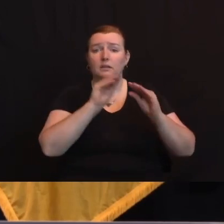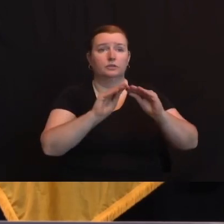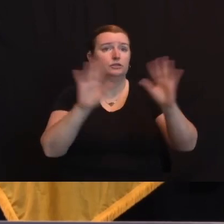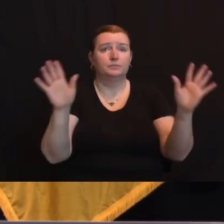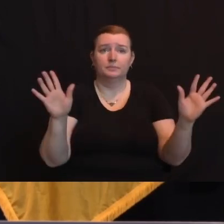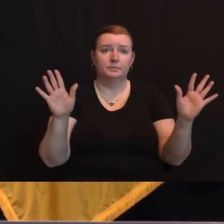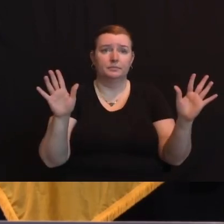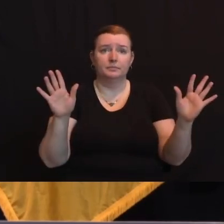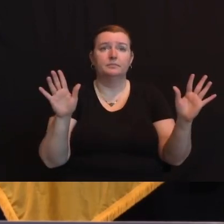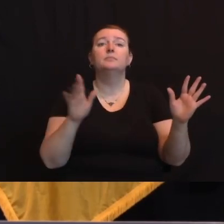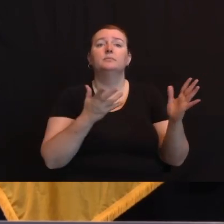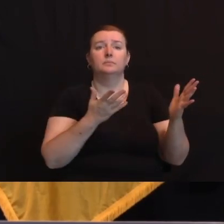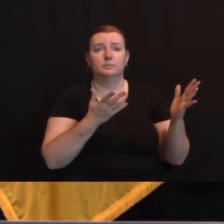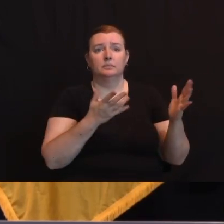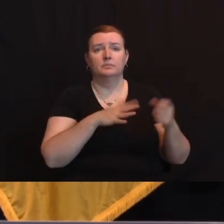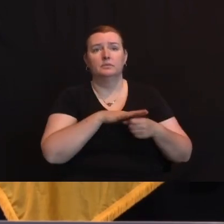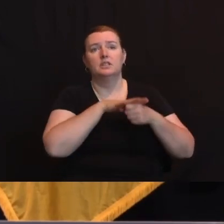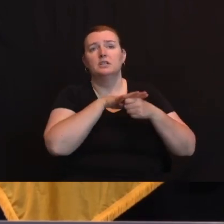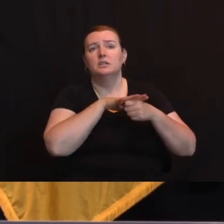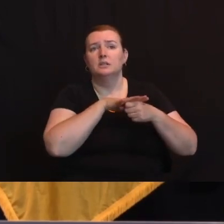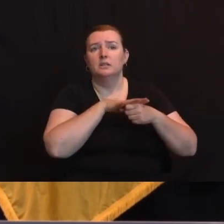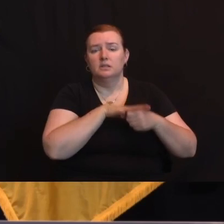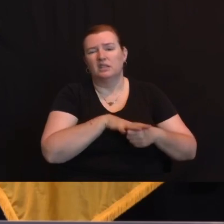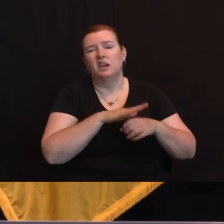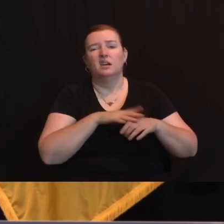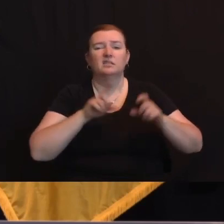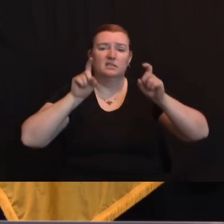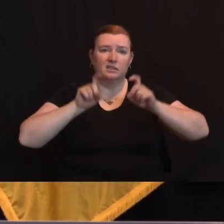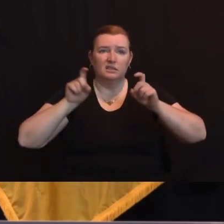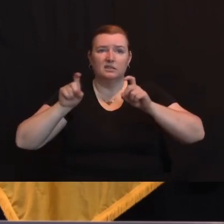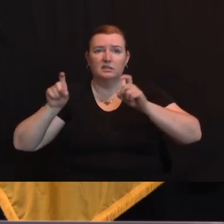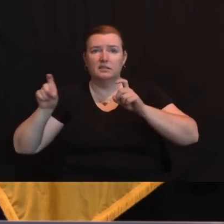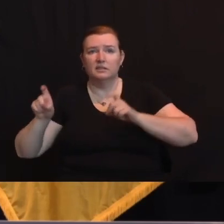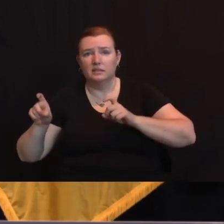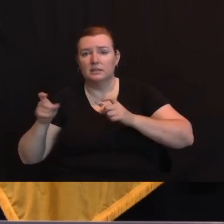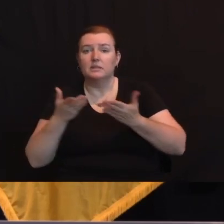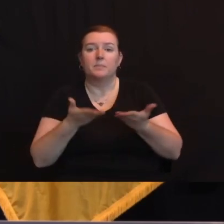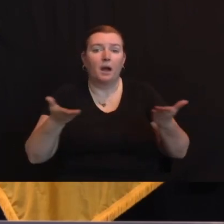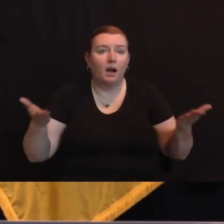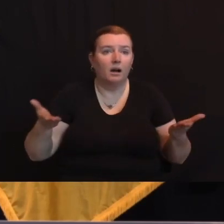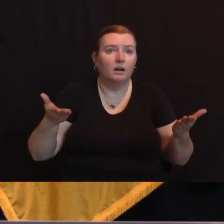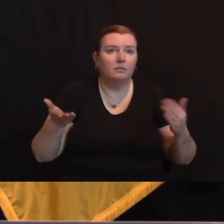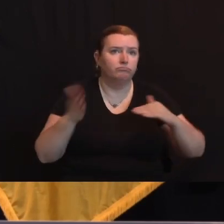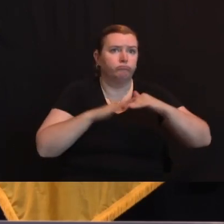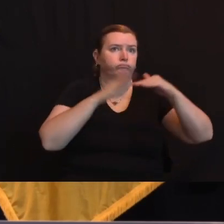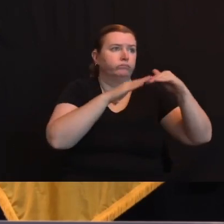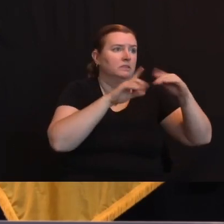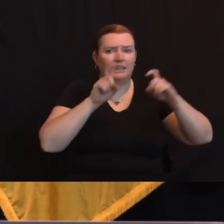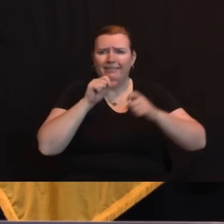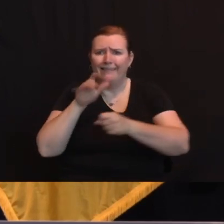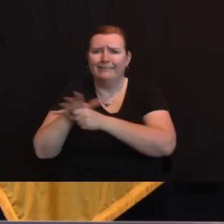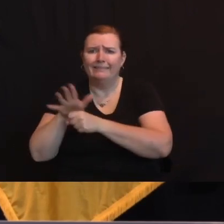an enormous strain on national testing supplies. And that has extended the turnaround time to get a test